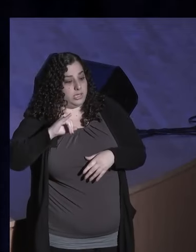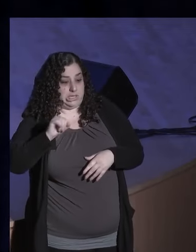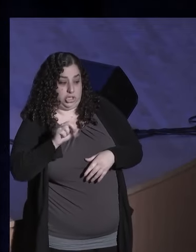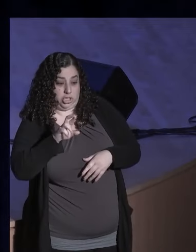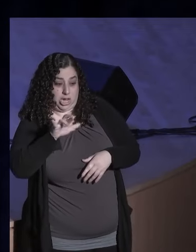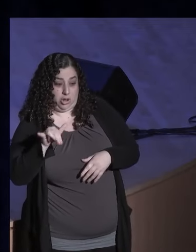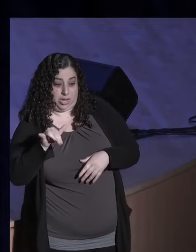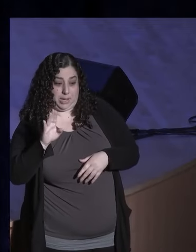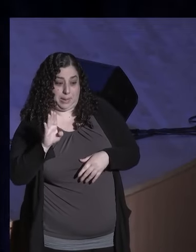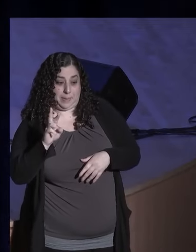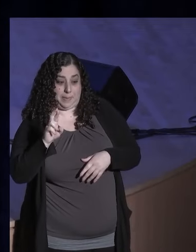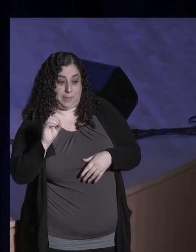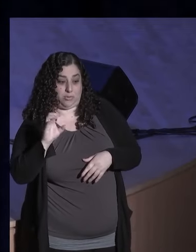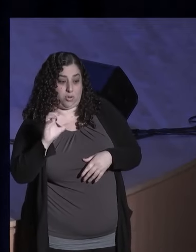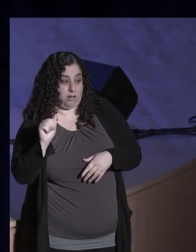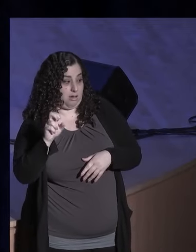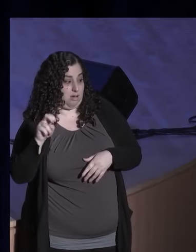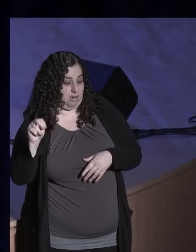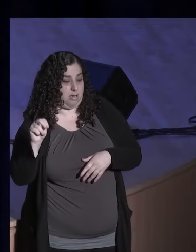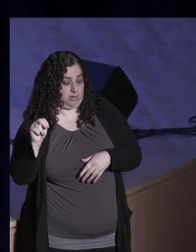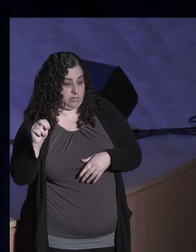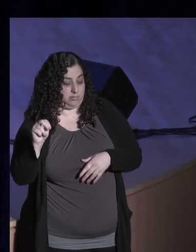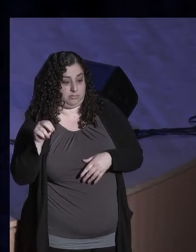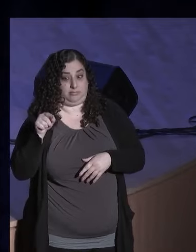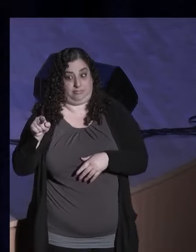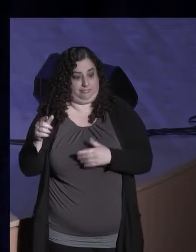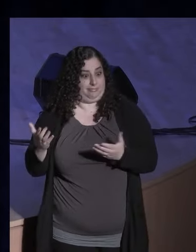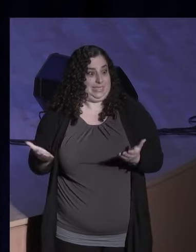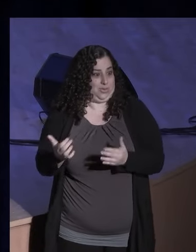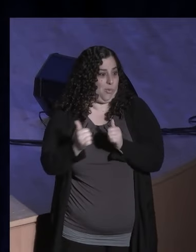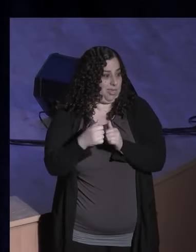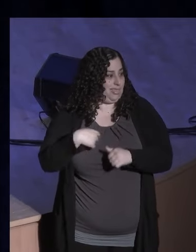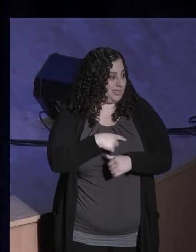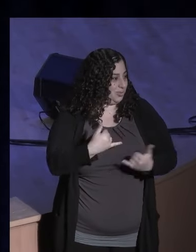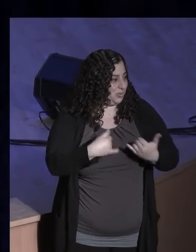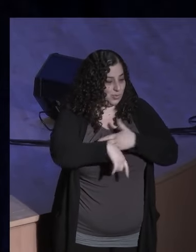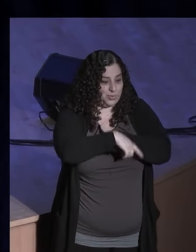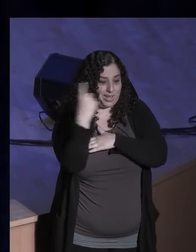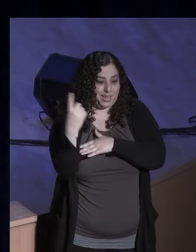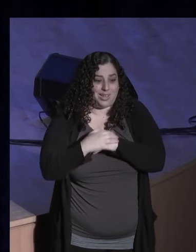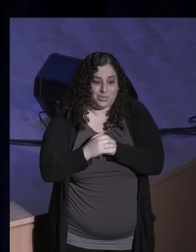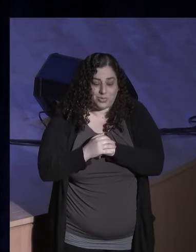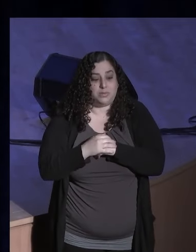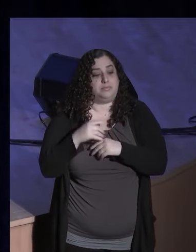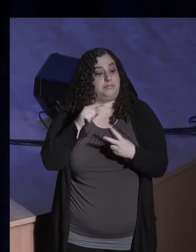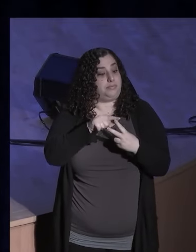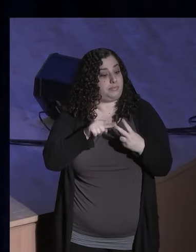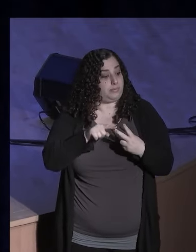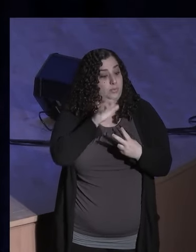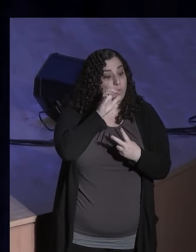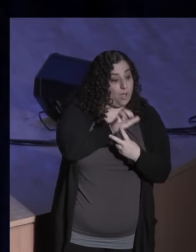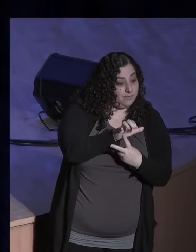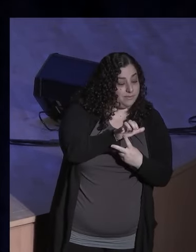His longstanding support of the Smithsonian alongside his late wife, Bonnie, is truly inspiring.